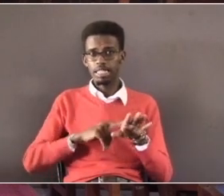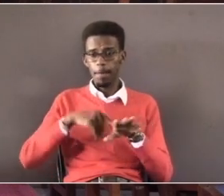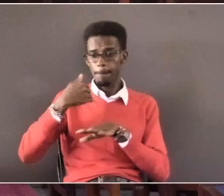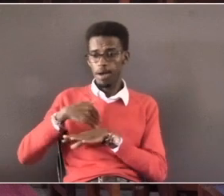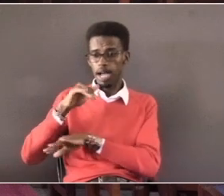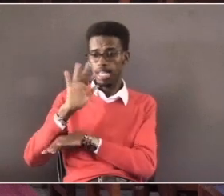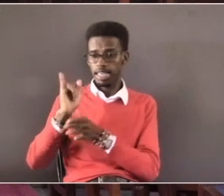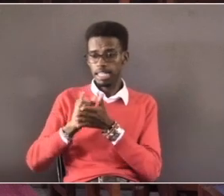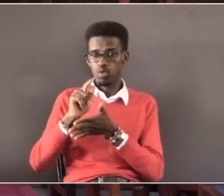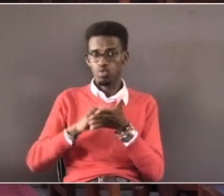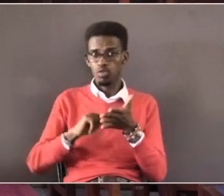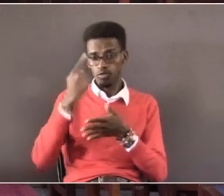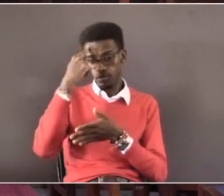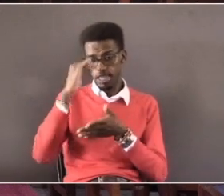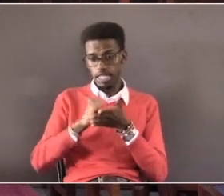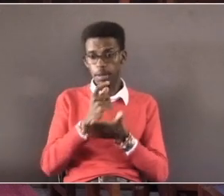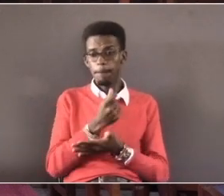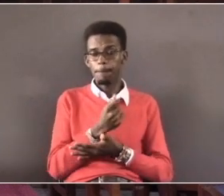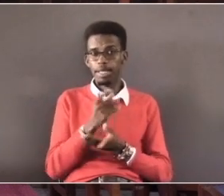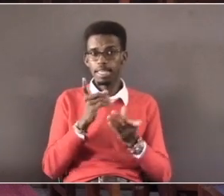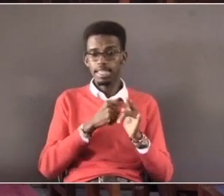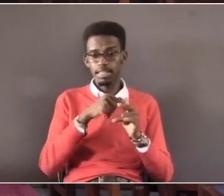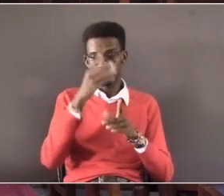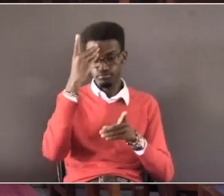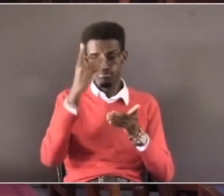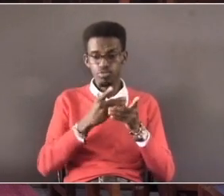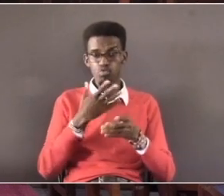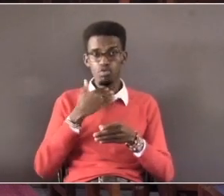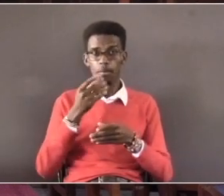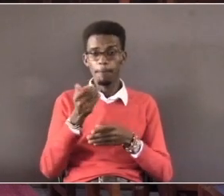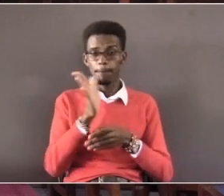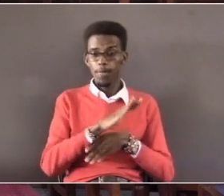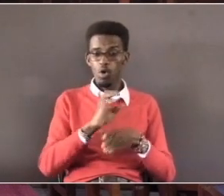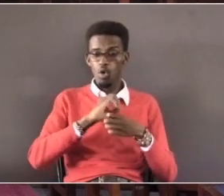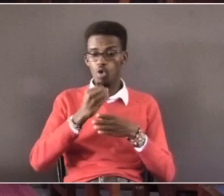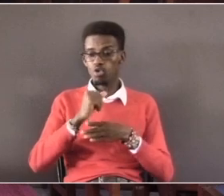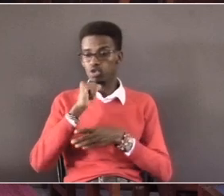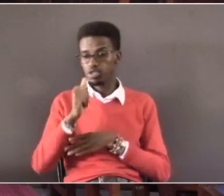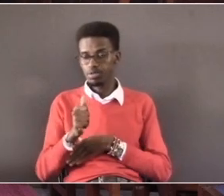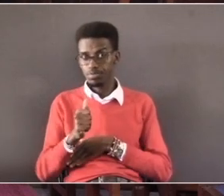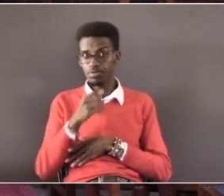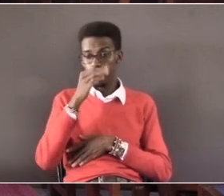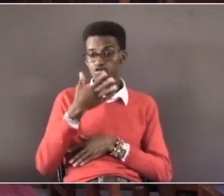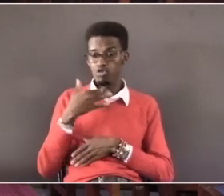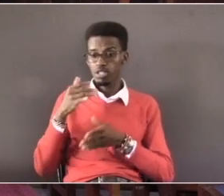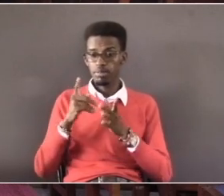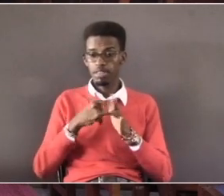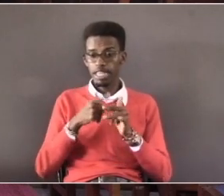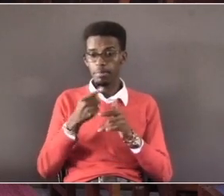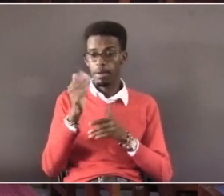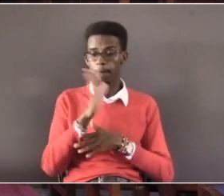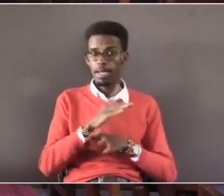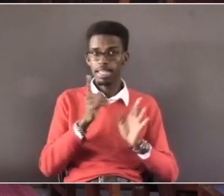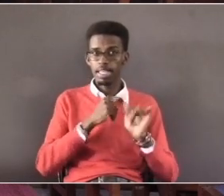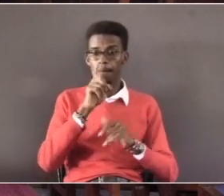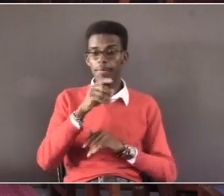asks that for that amount of money, decide, do I want the money back or I don't? If you want the money back,